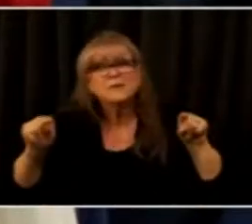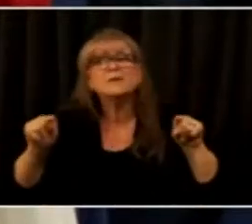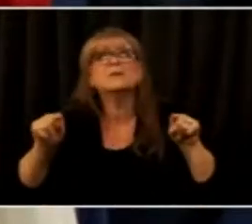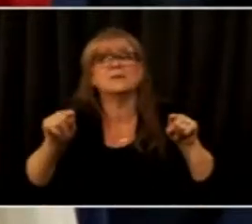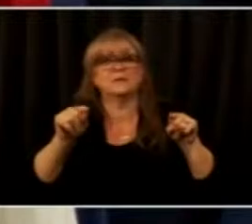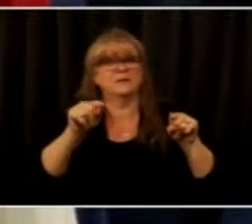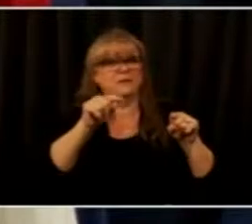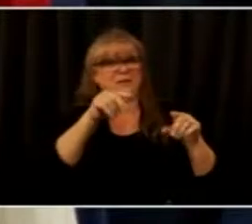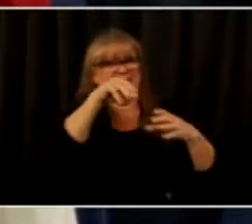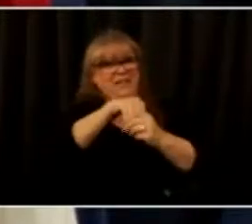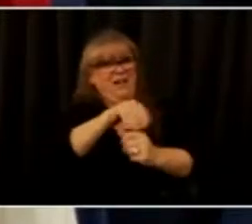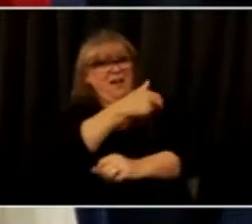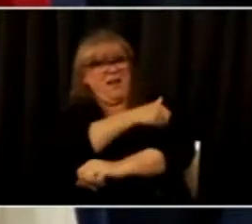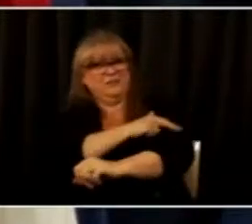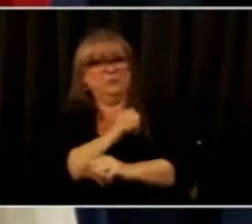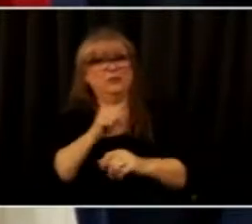lost